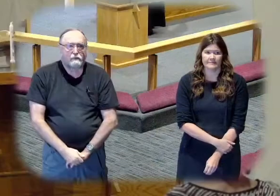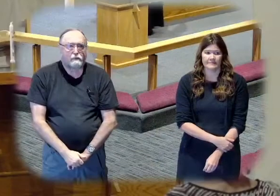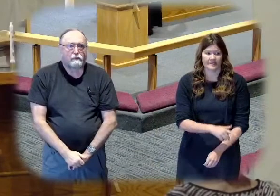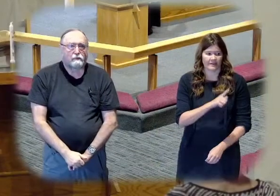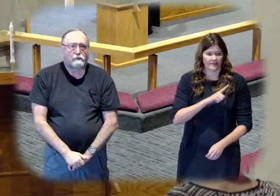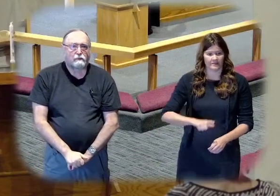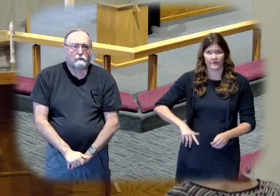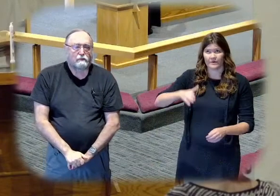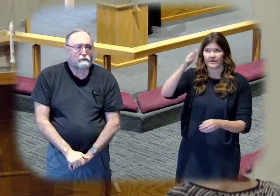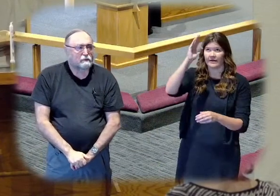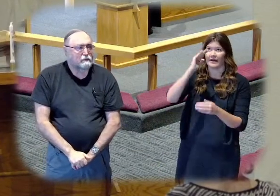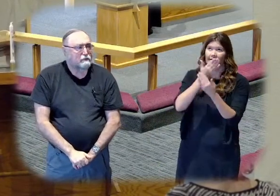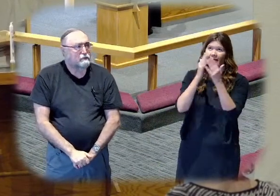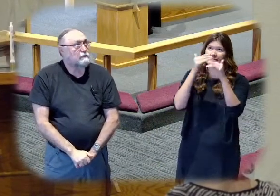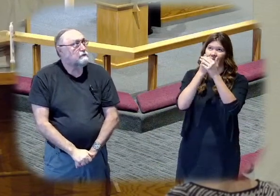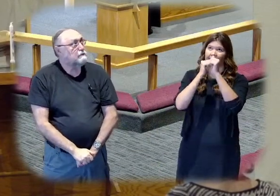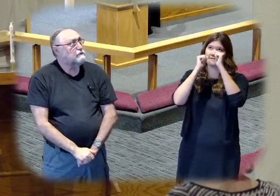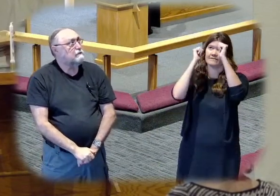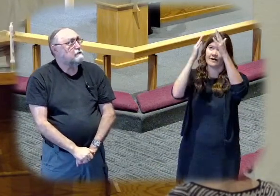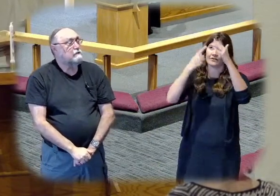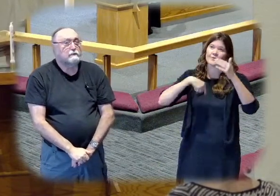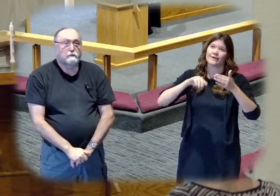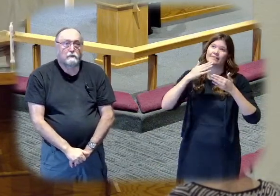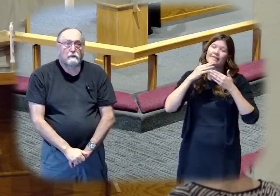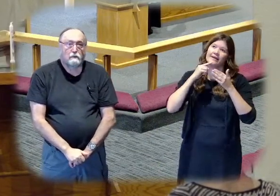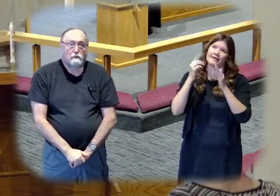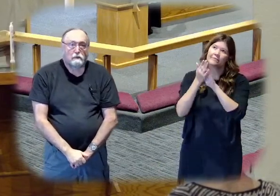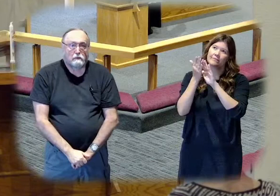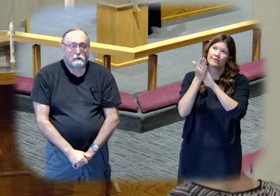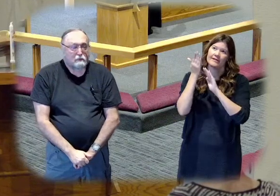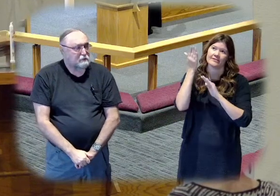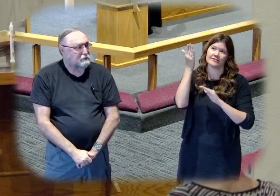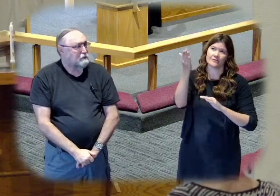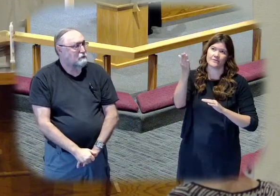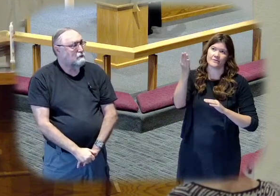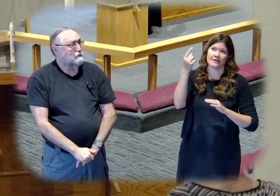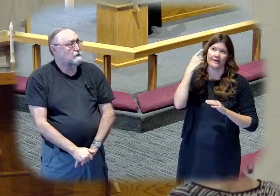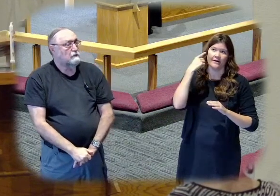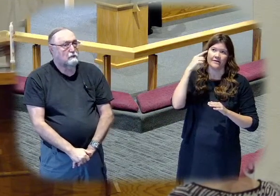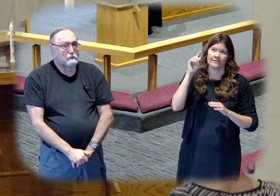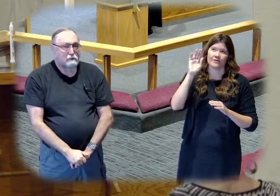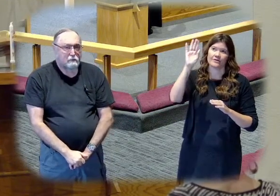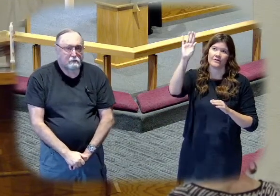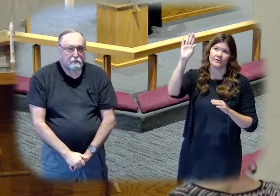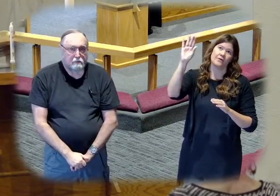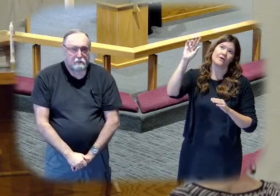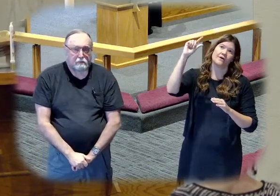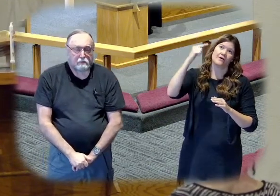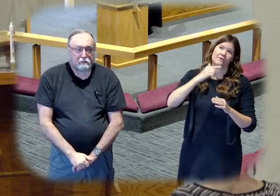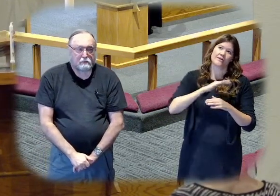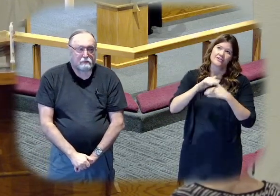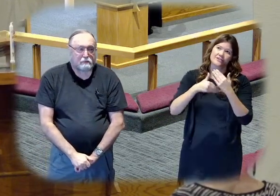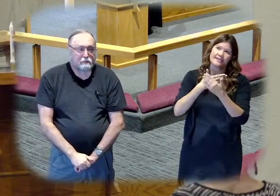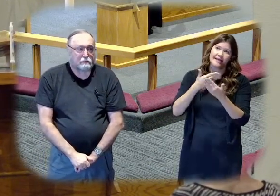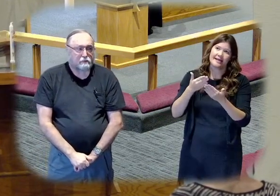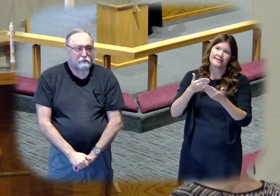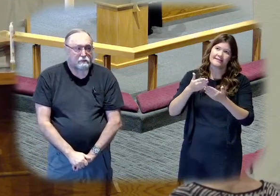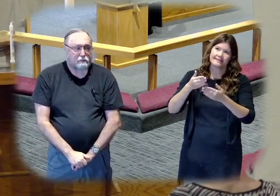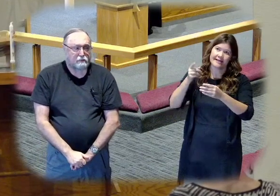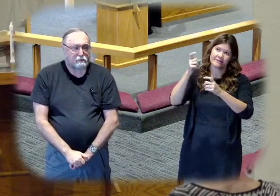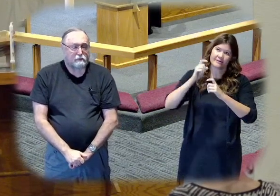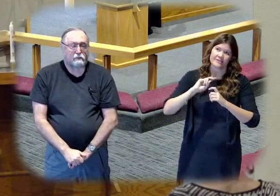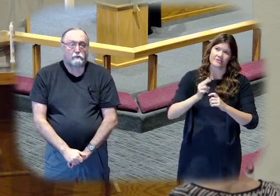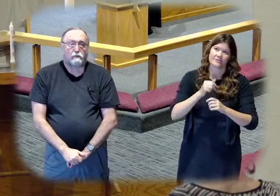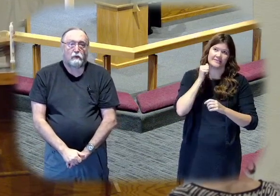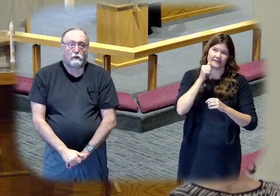Lord God, our Heavenly Father, we thank and praise you for your providence, your gracious hand that provides daily bread,